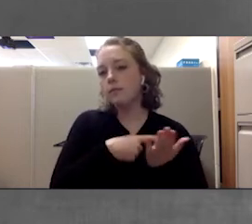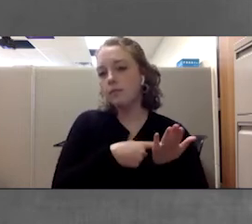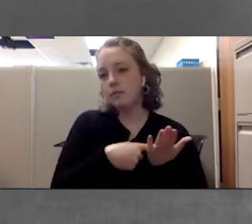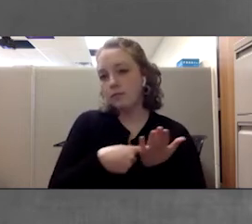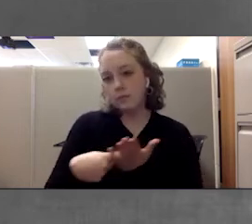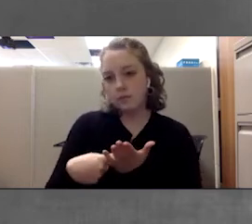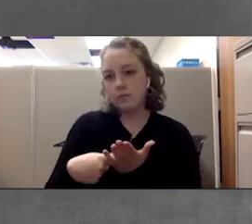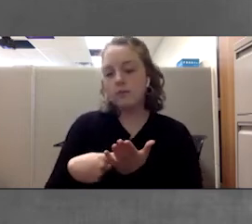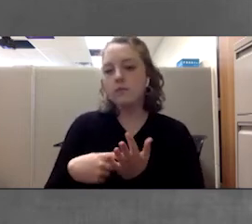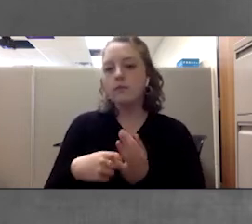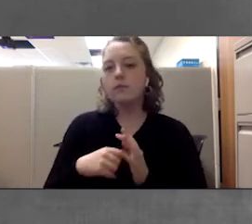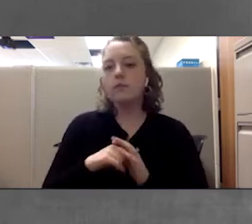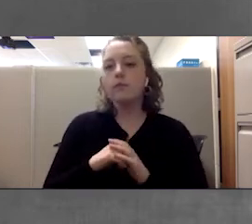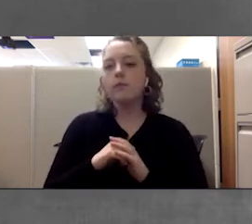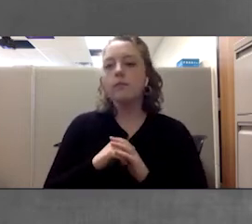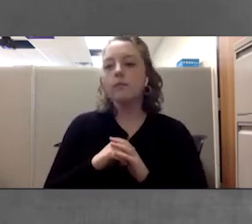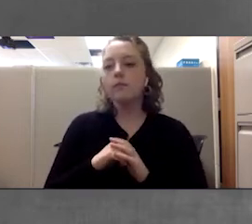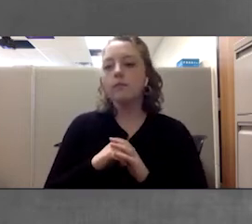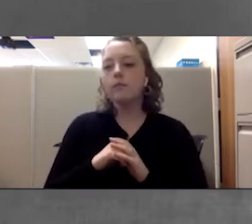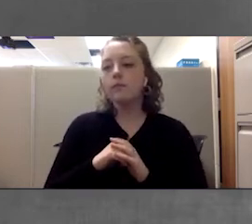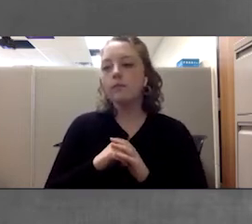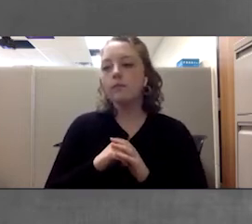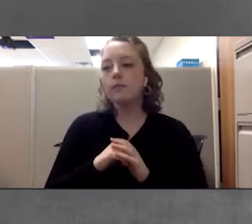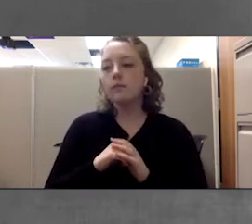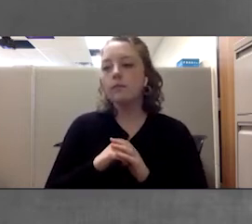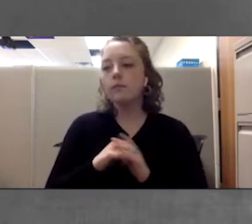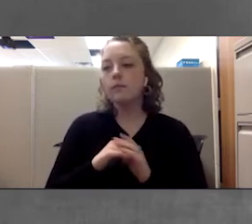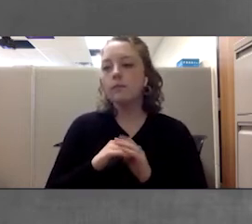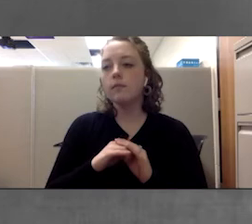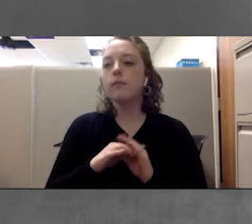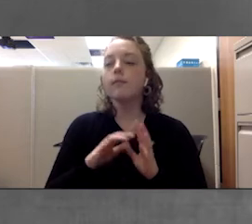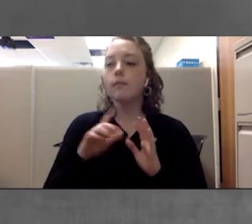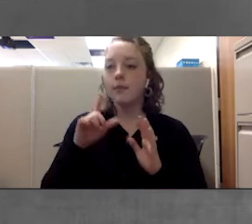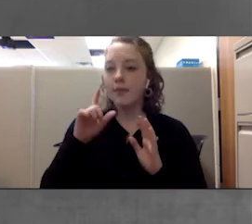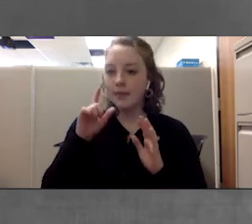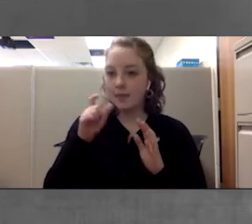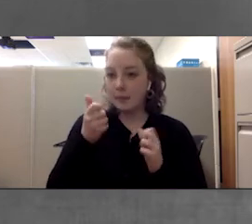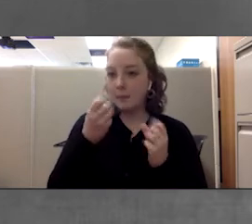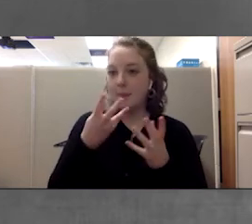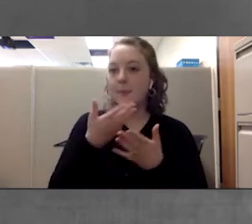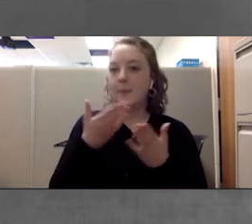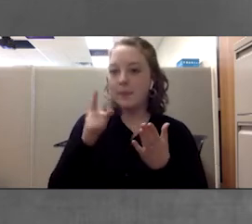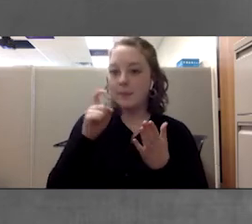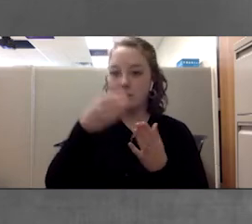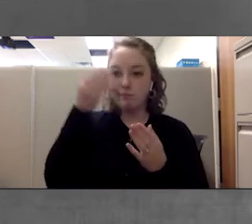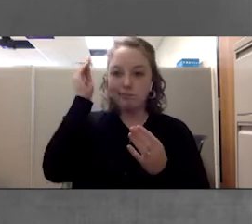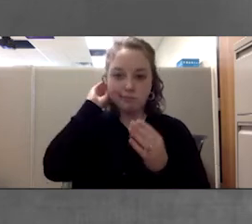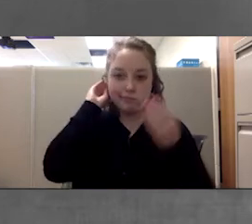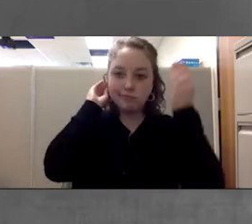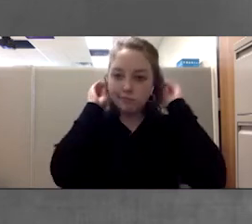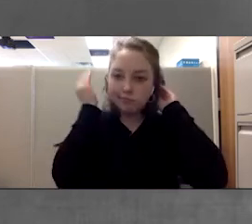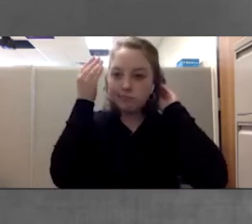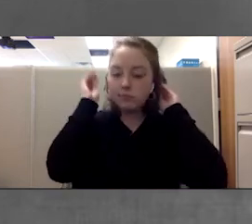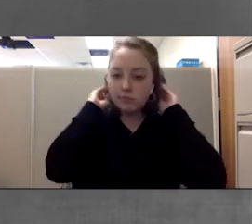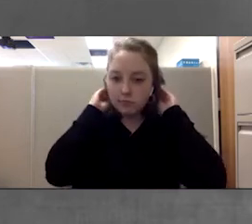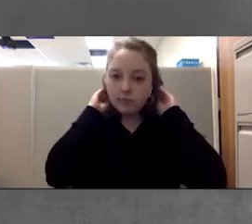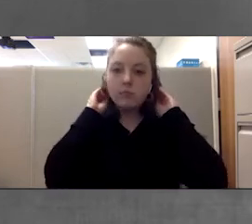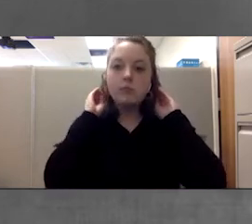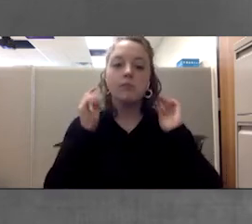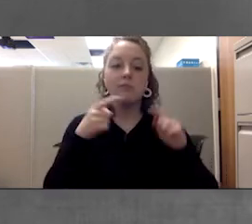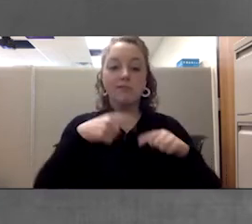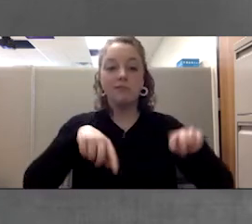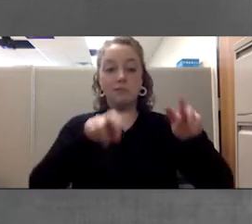in just remembering to consider these things as we're trying to figure the best option, which are the facility condition assessments, the